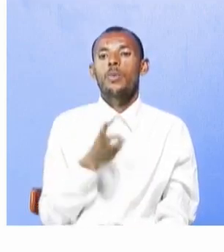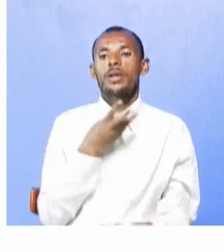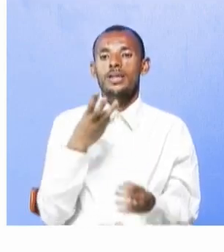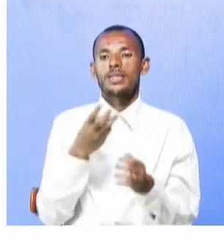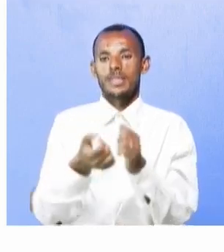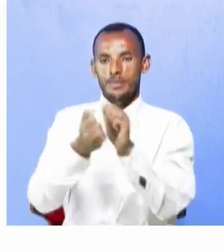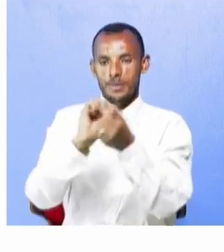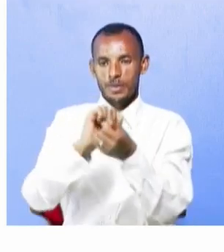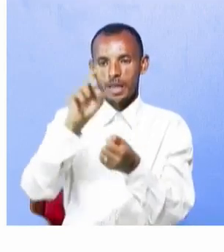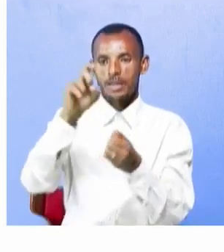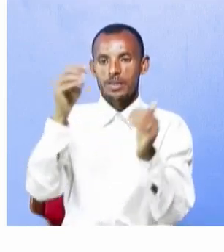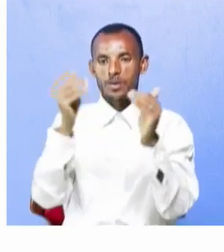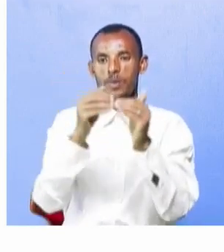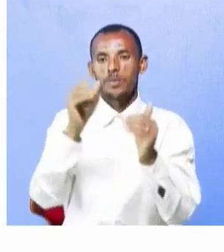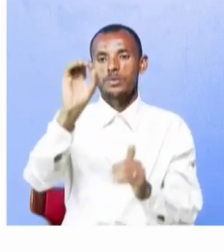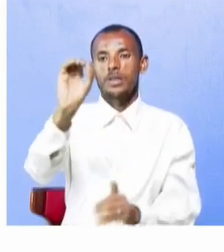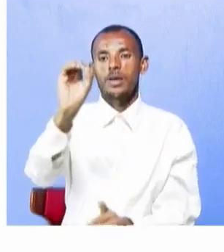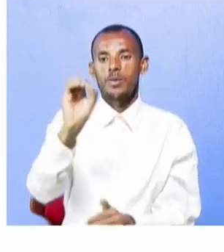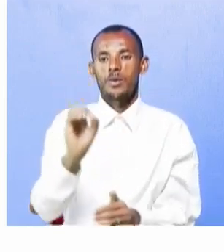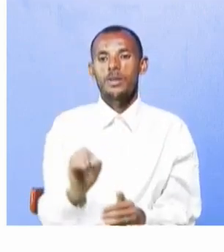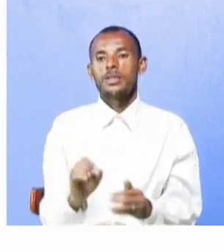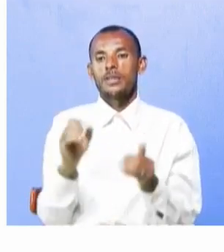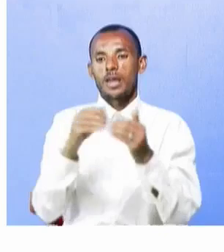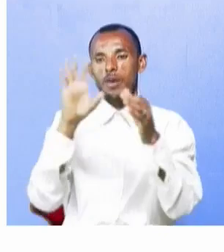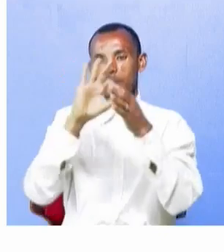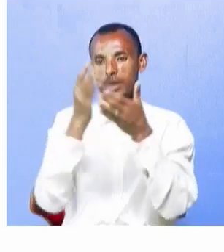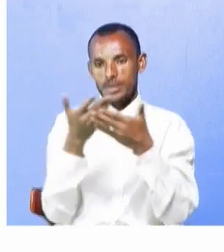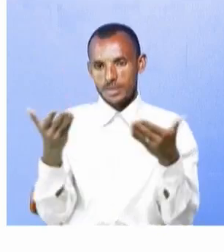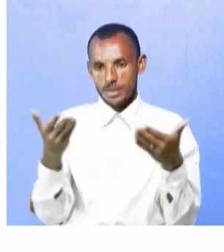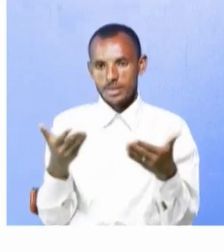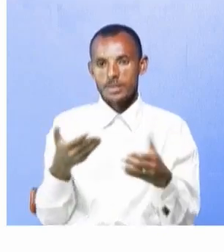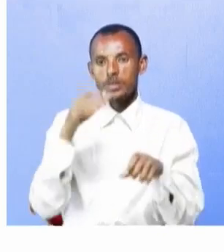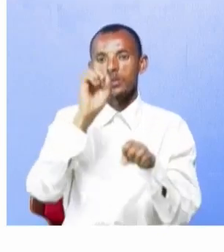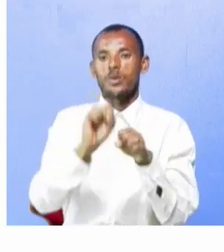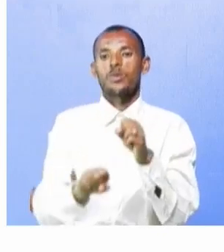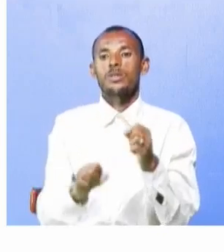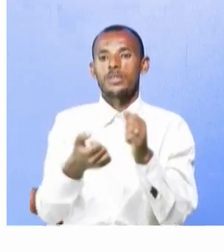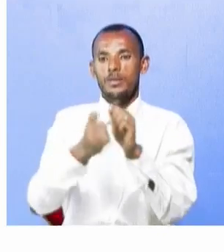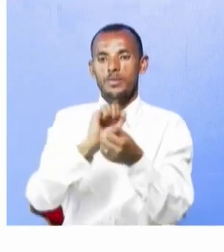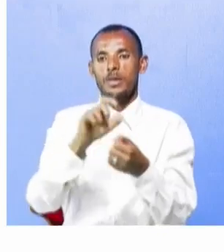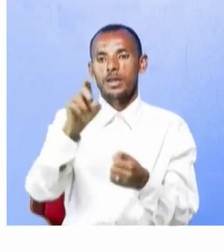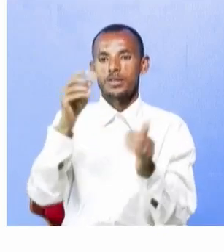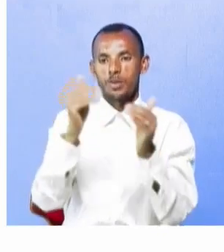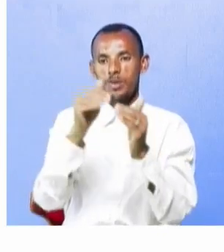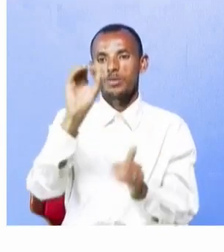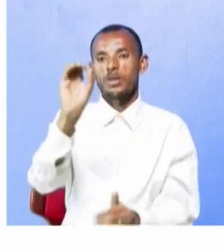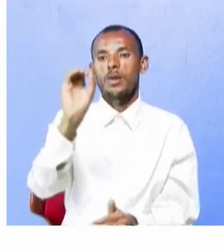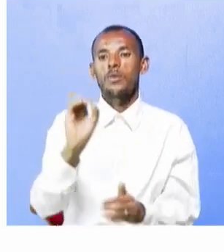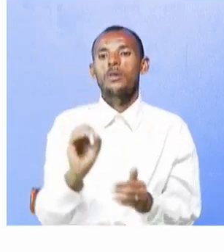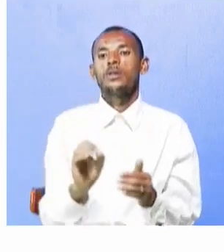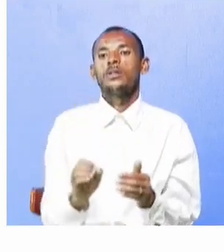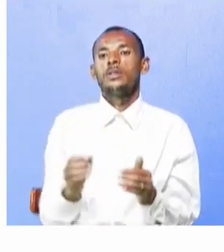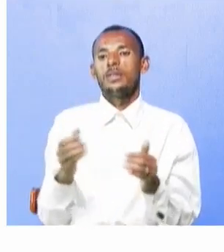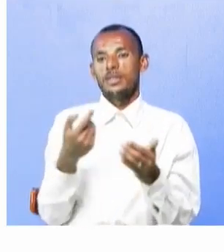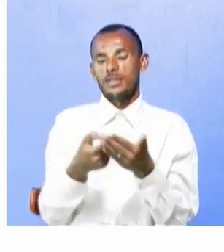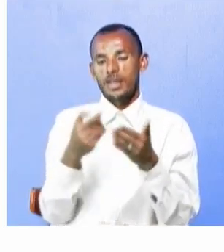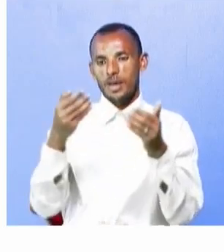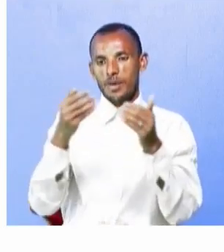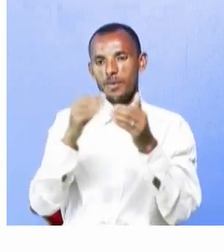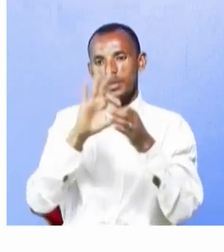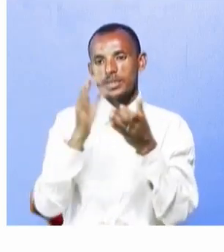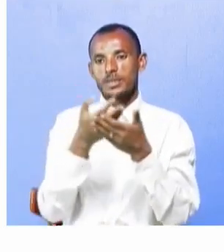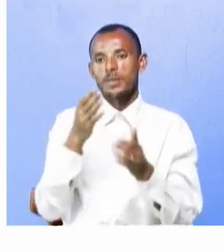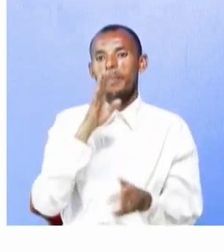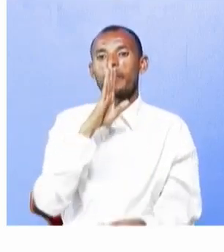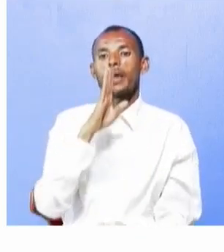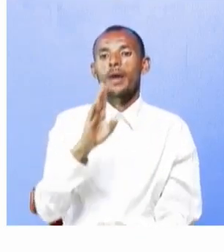substitute x is equals to 0 in the equation. So substitute x is equals to 0 in the equation, then the equation